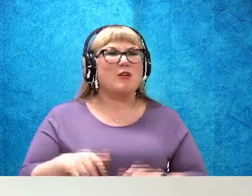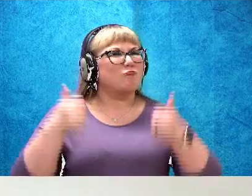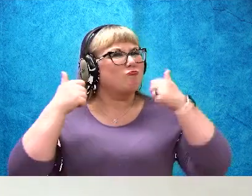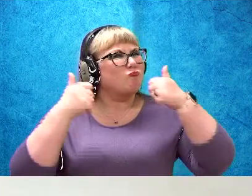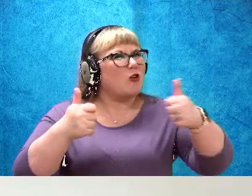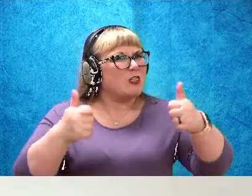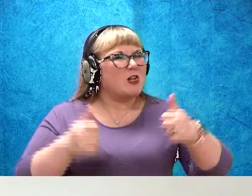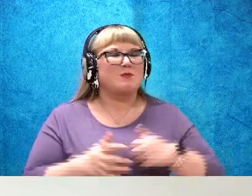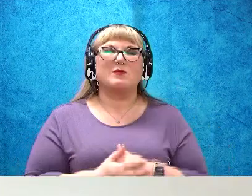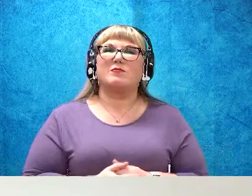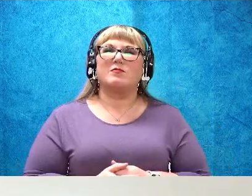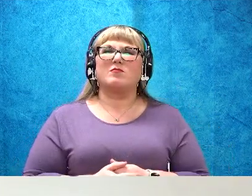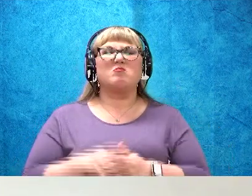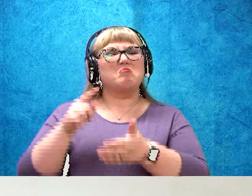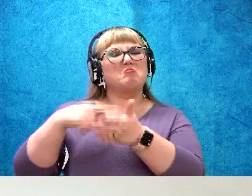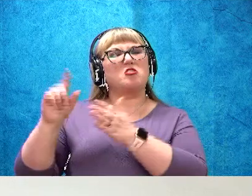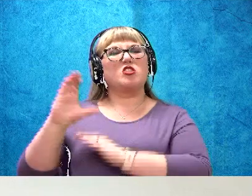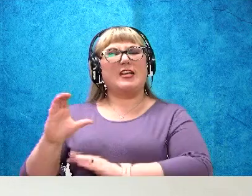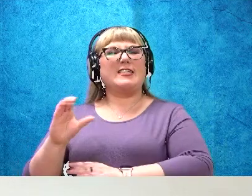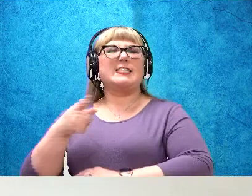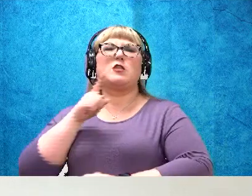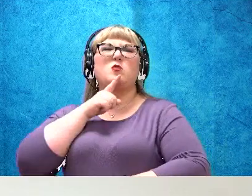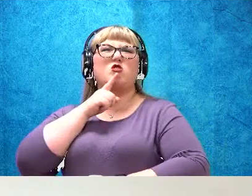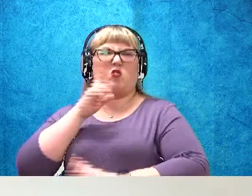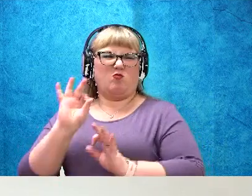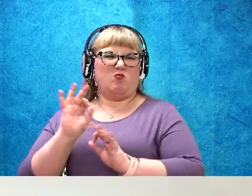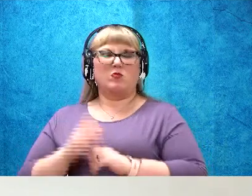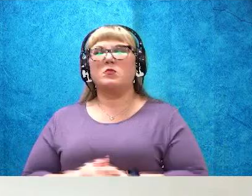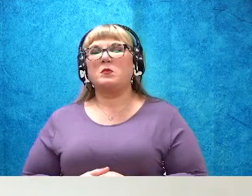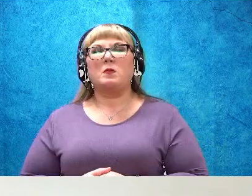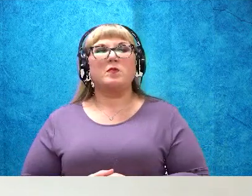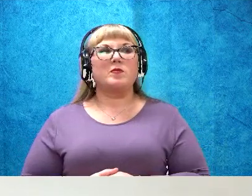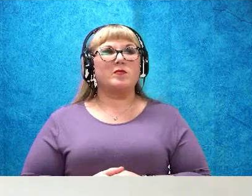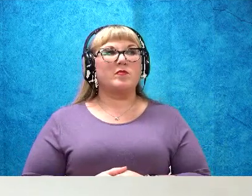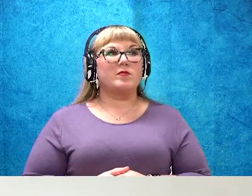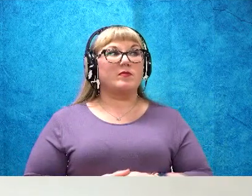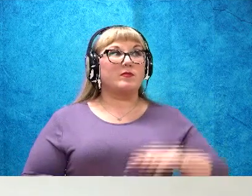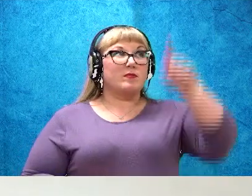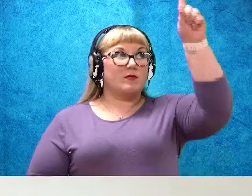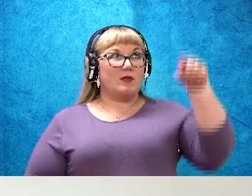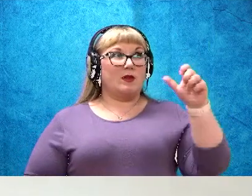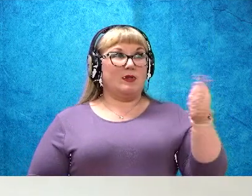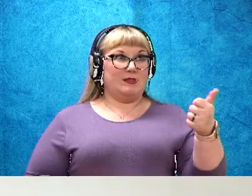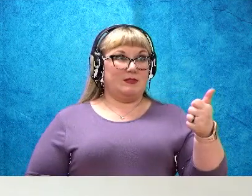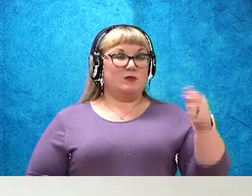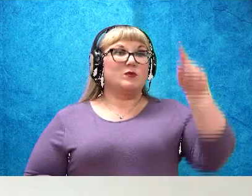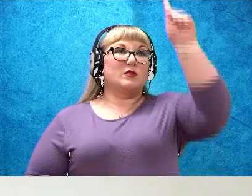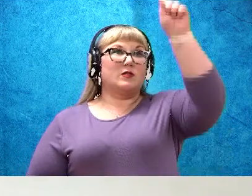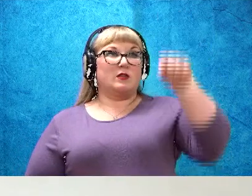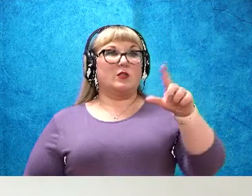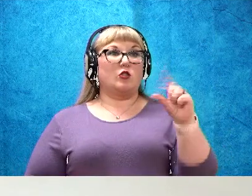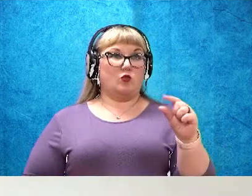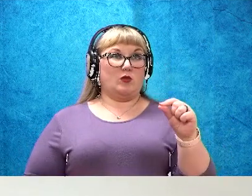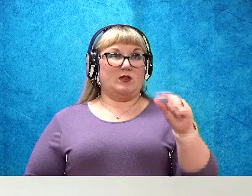great. But let's just check C just in case. 10,